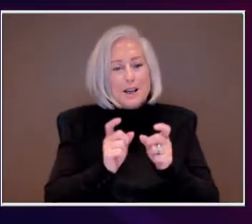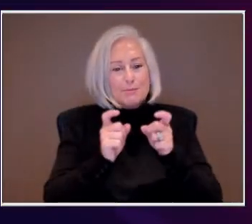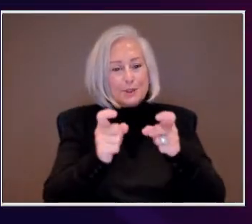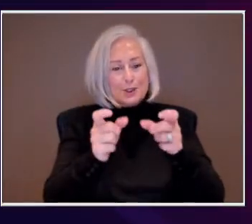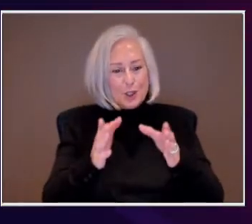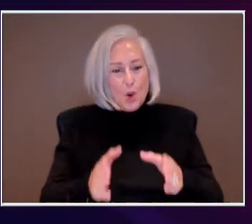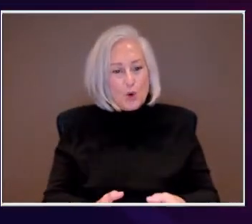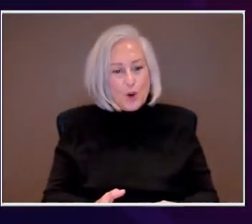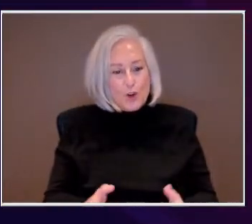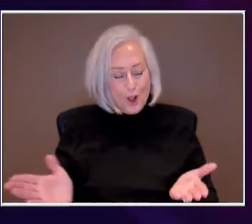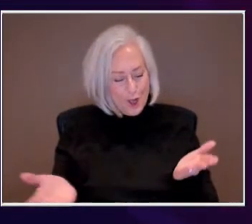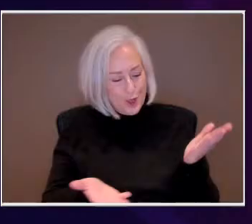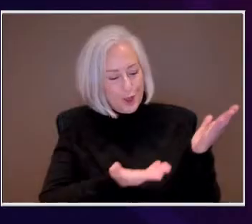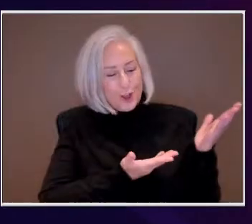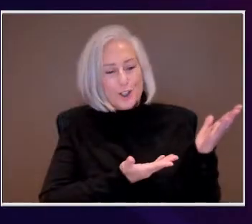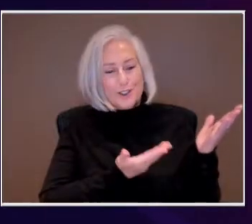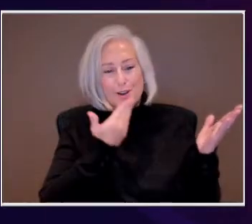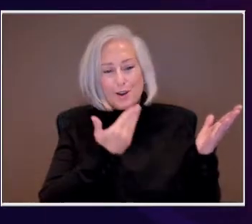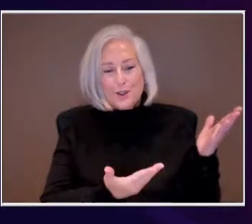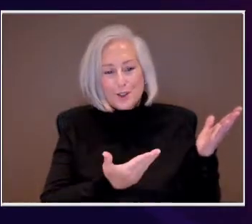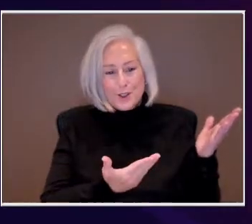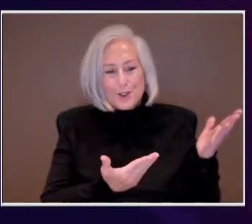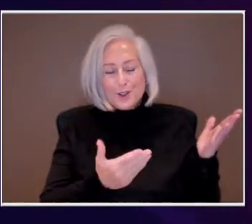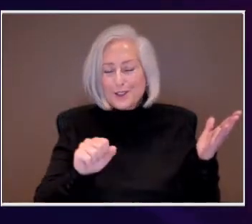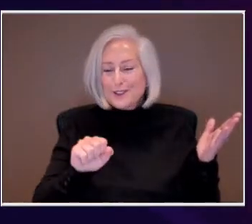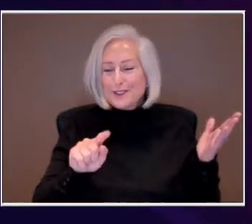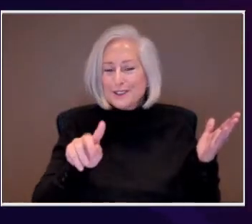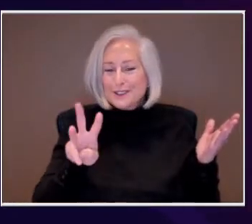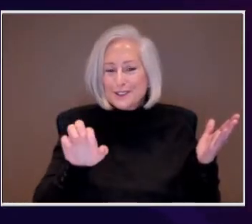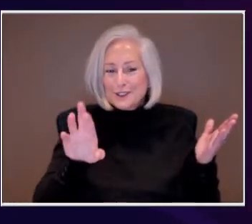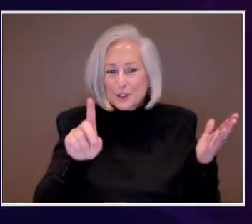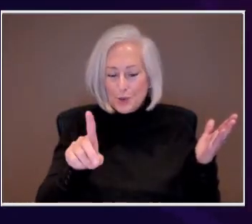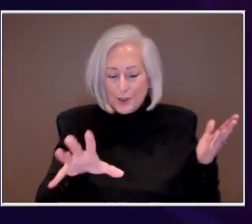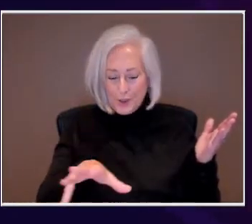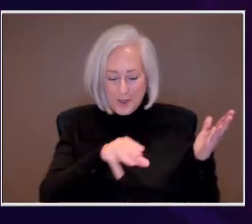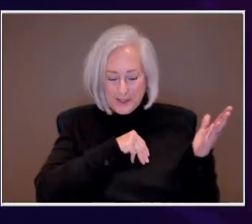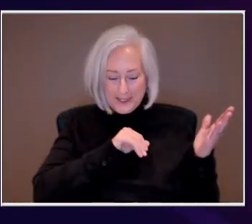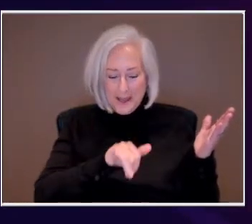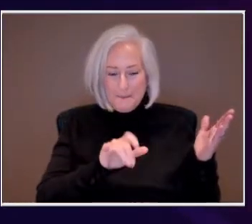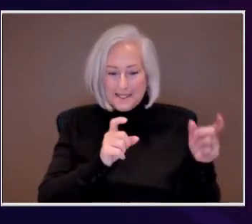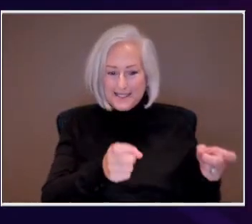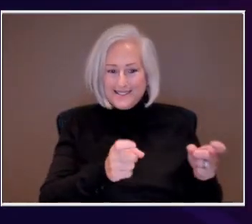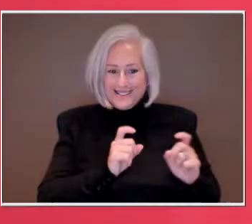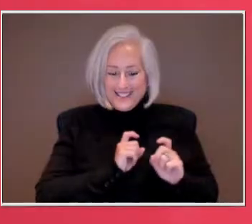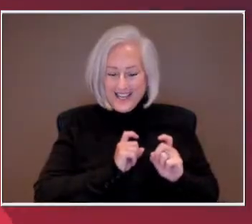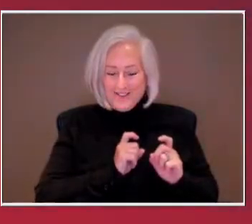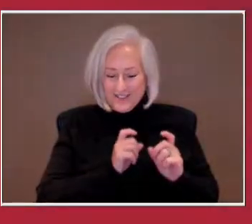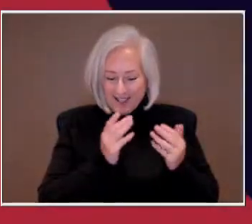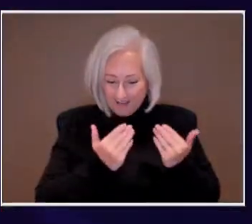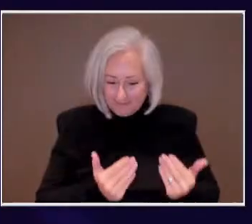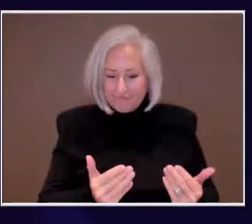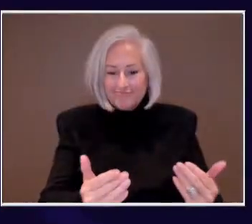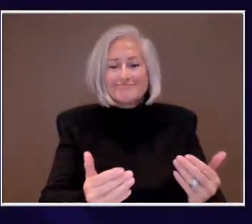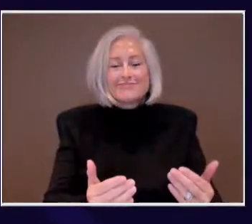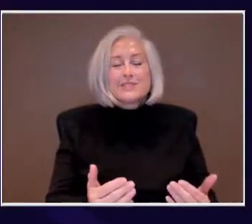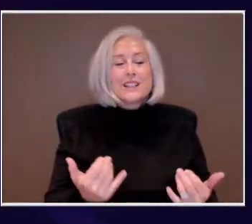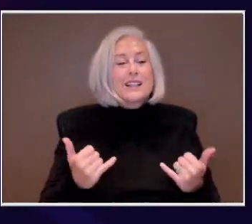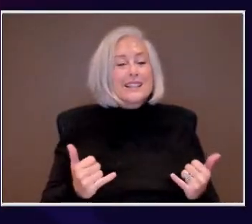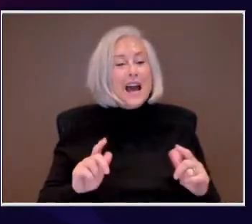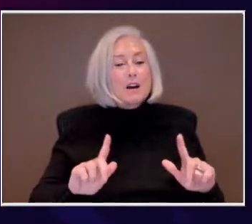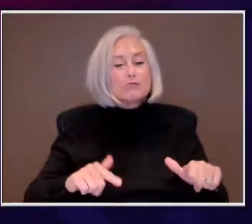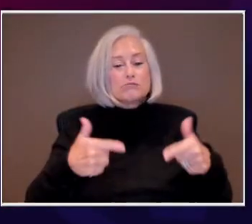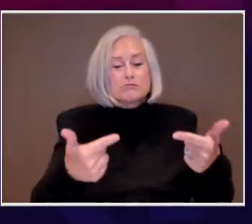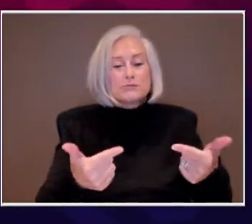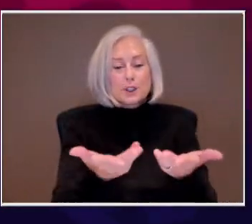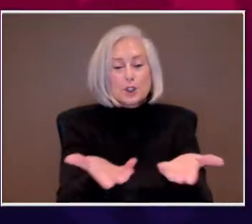steward who takes it and runs with it. We have questions already coming in, so I want to get to some of those from our